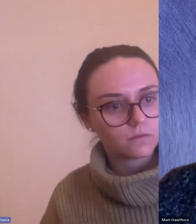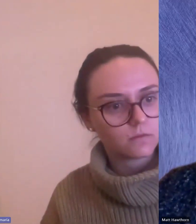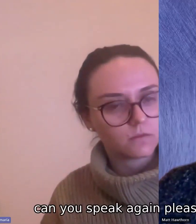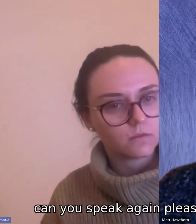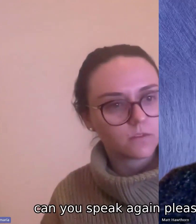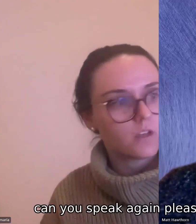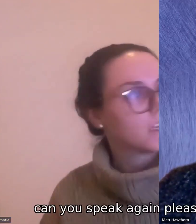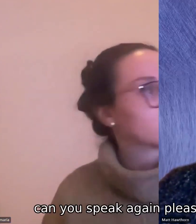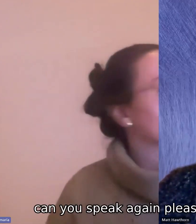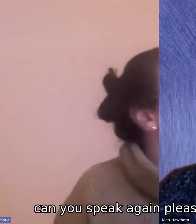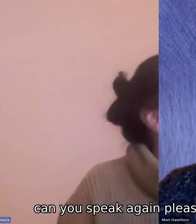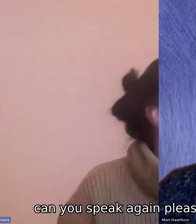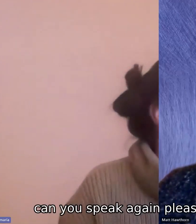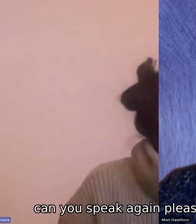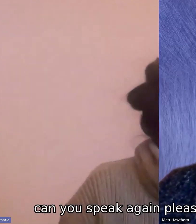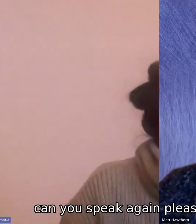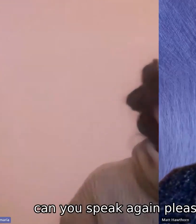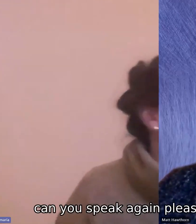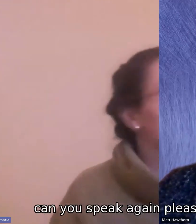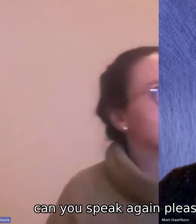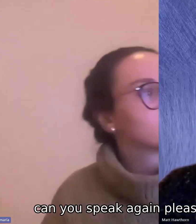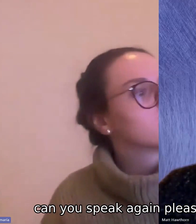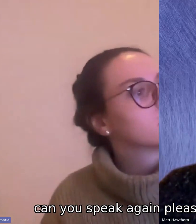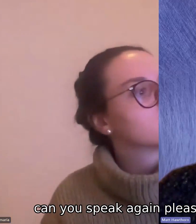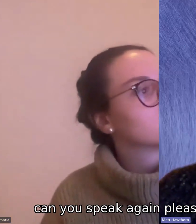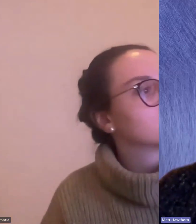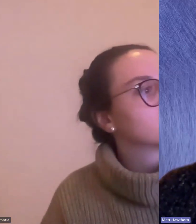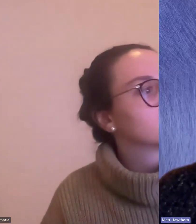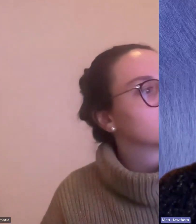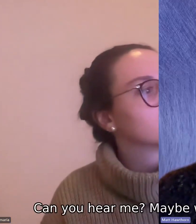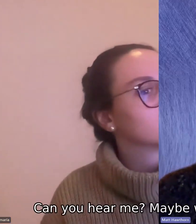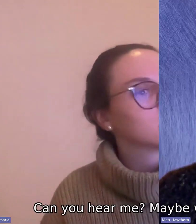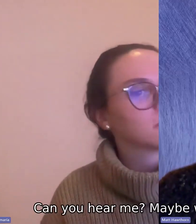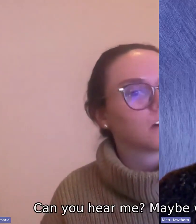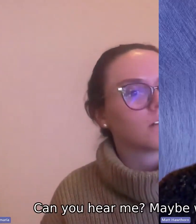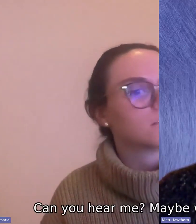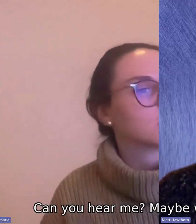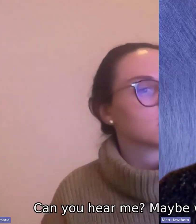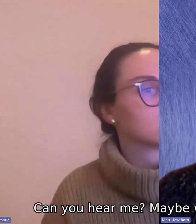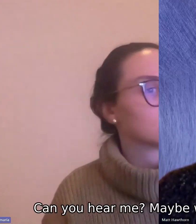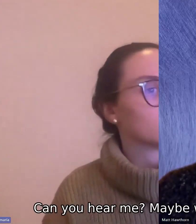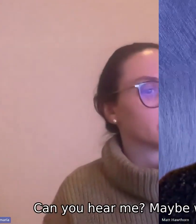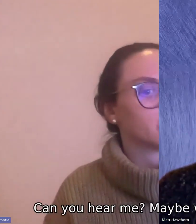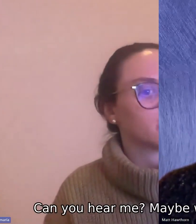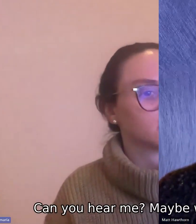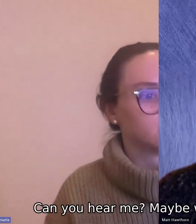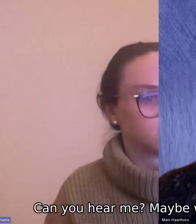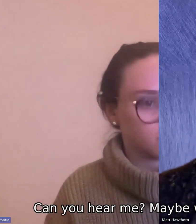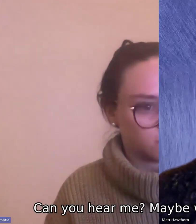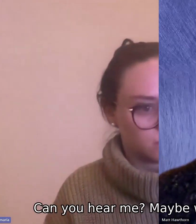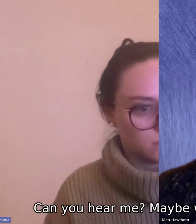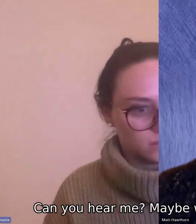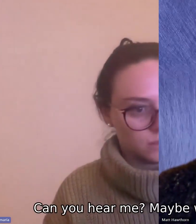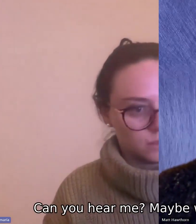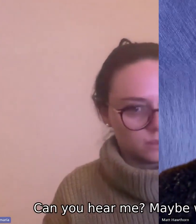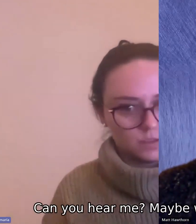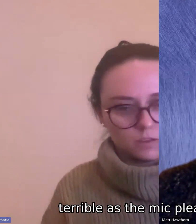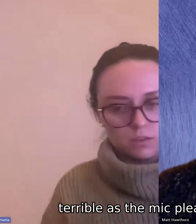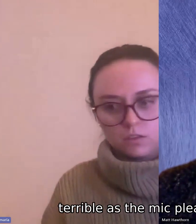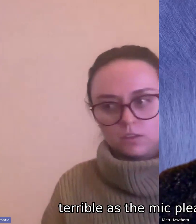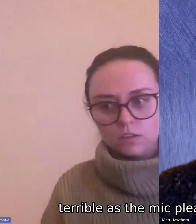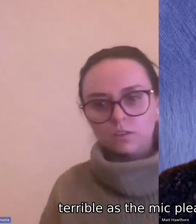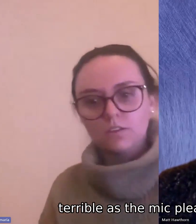you're right. Can you speak again, please, Matt? Of course I can. Can you hear me? Isn't working. Maybe what you can do is